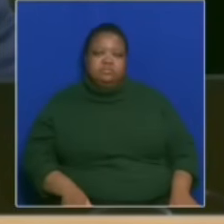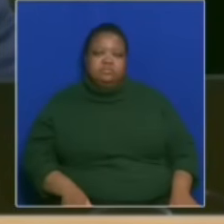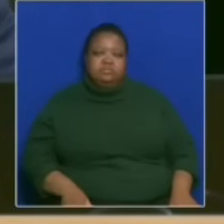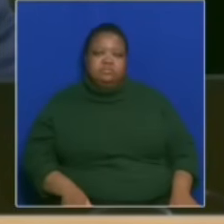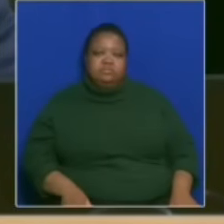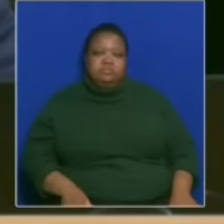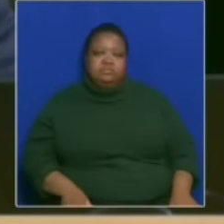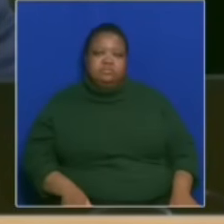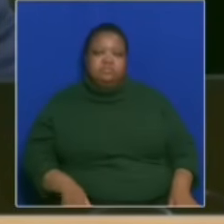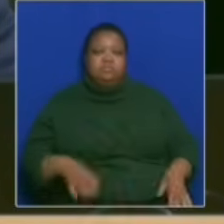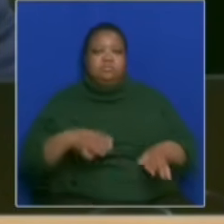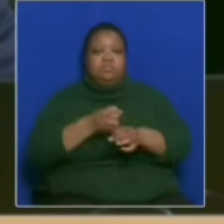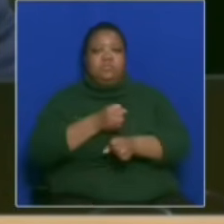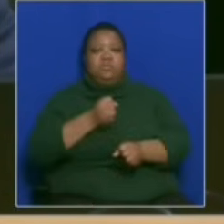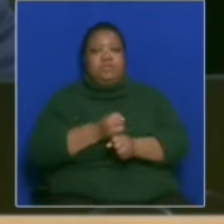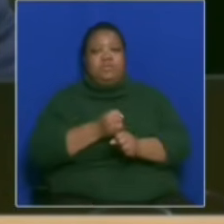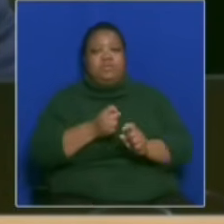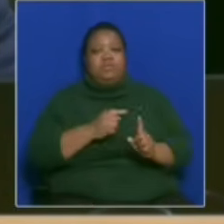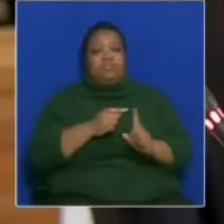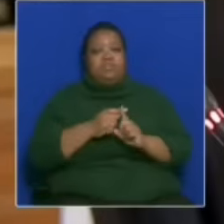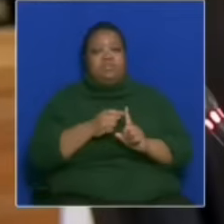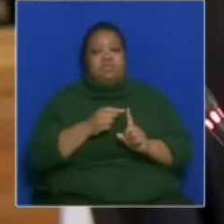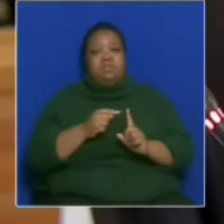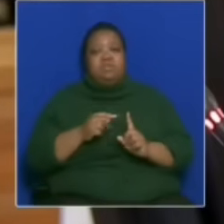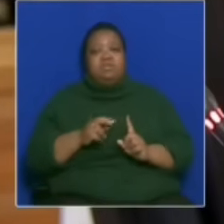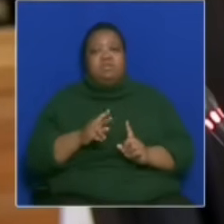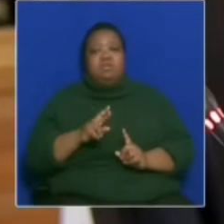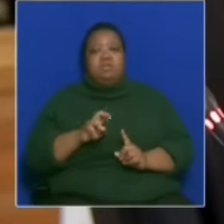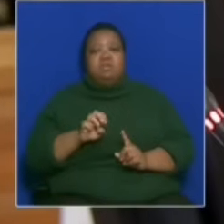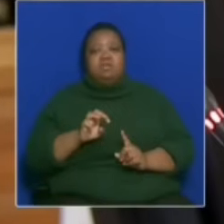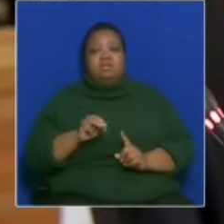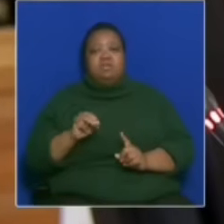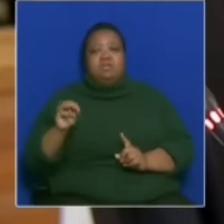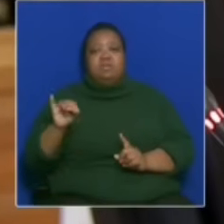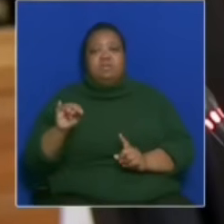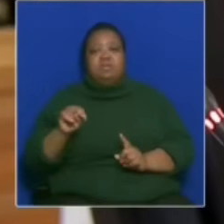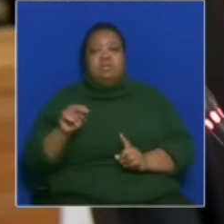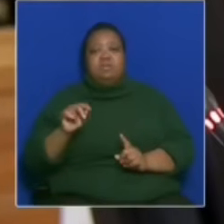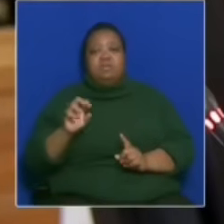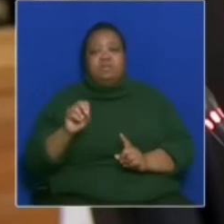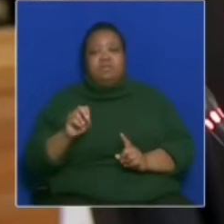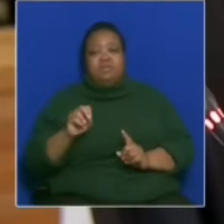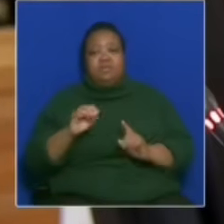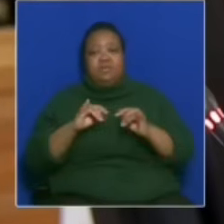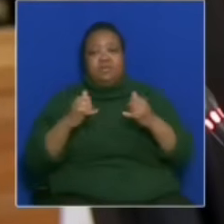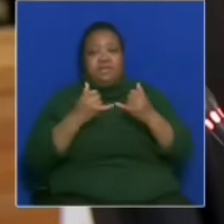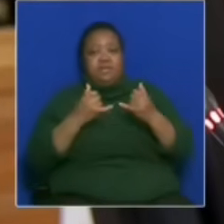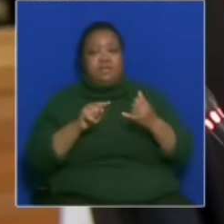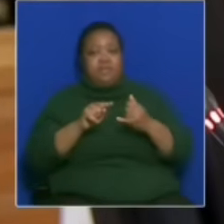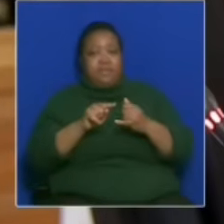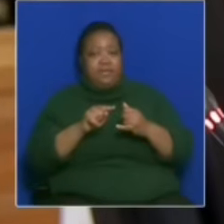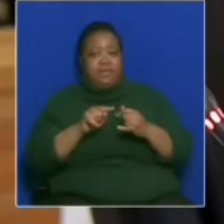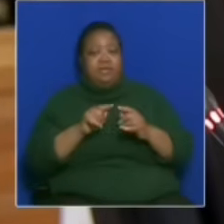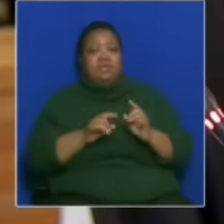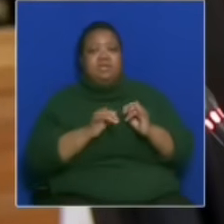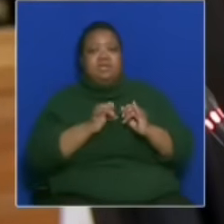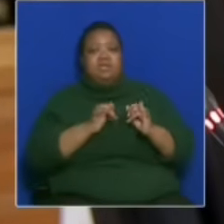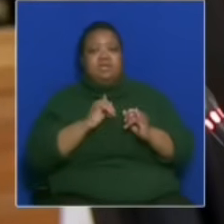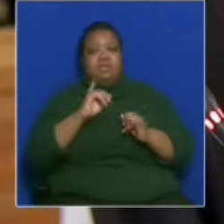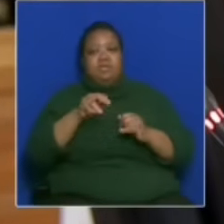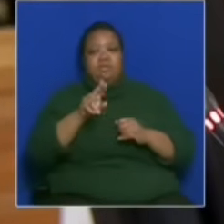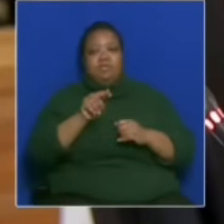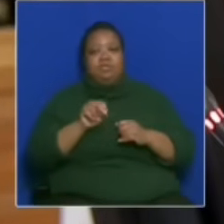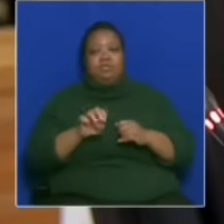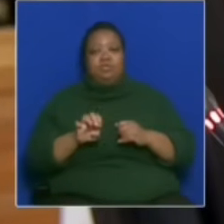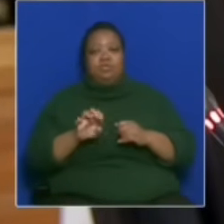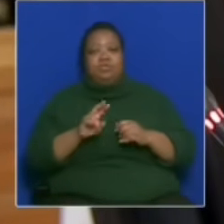operation targeting Remington on the 11th of June 2021, that's at 5969.